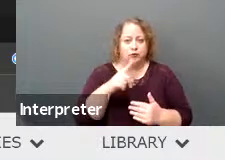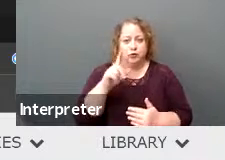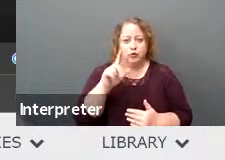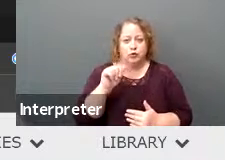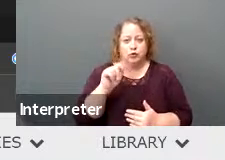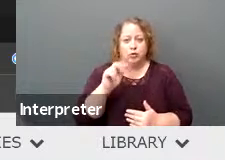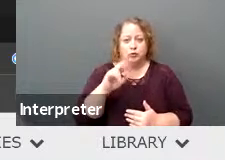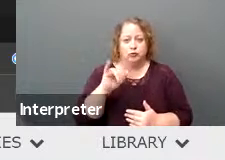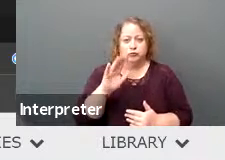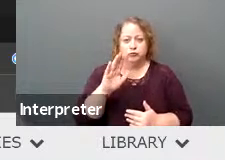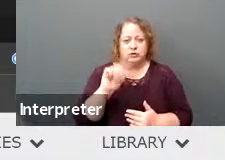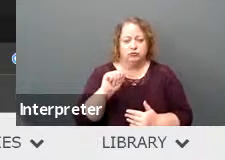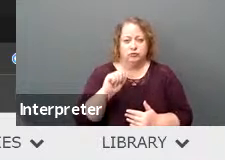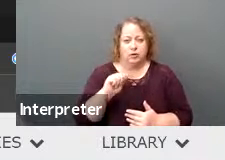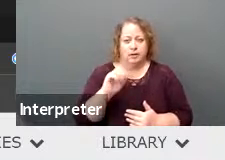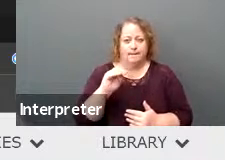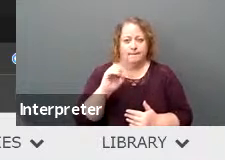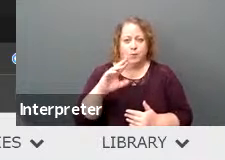just,